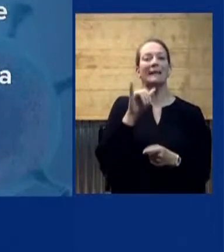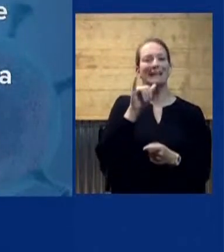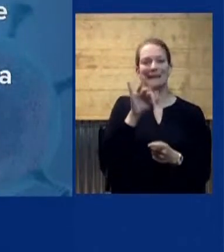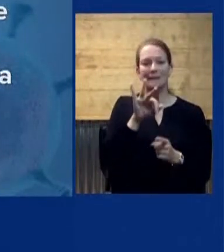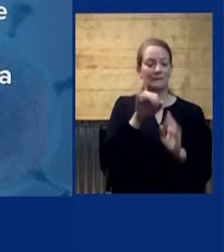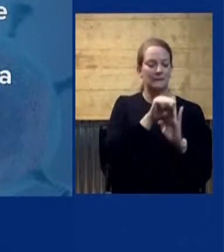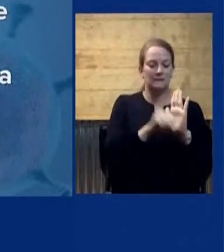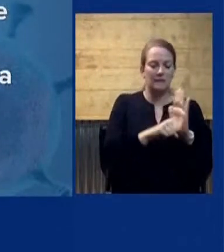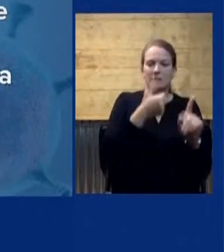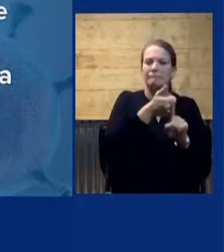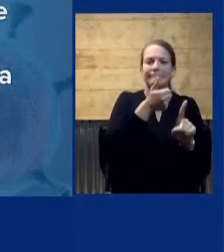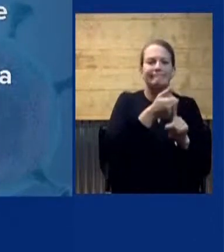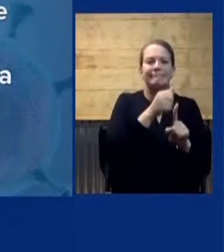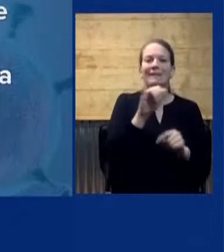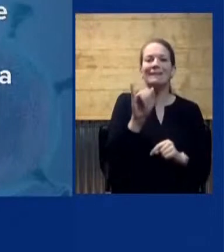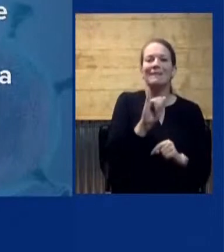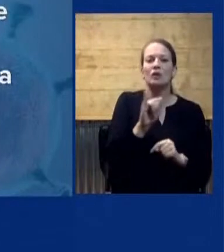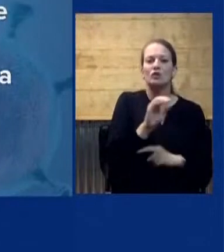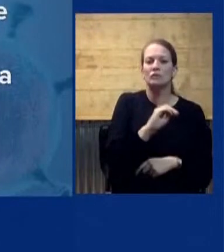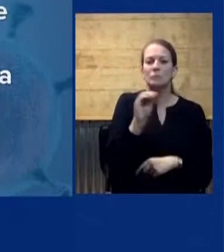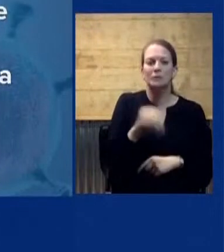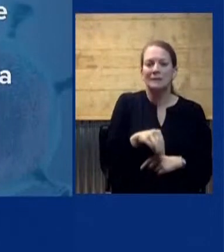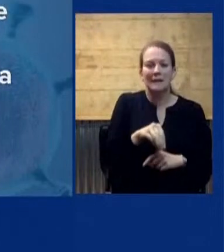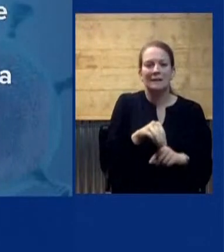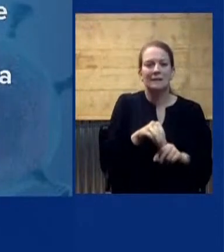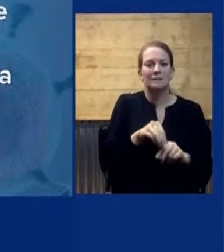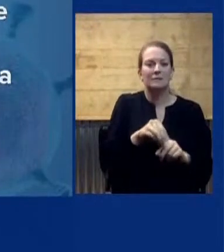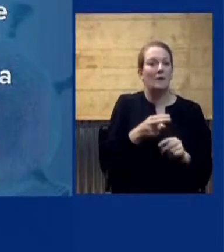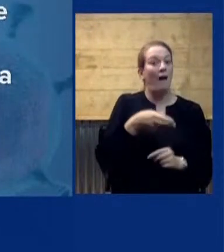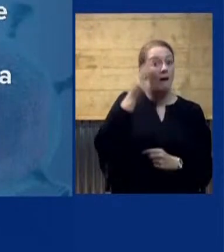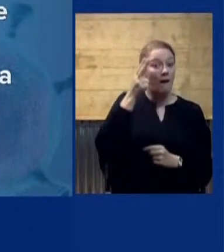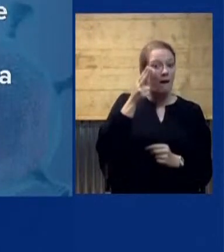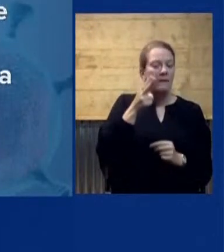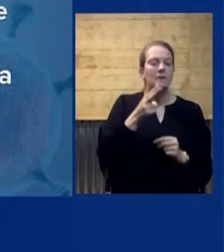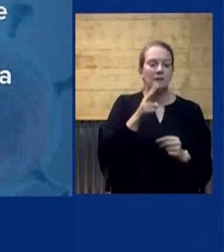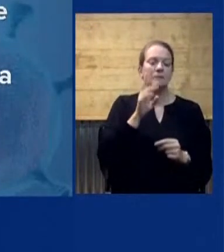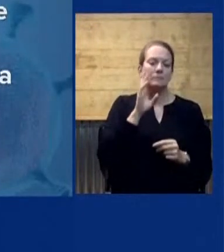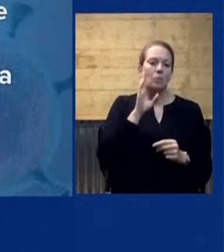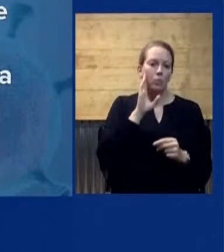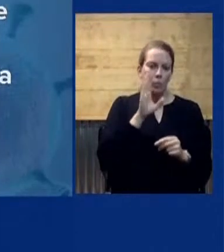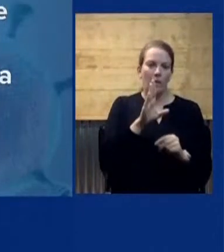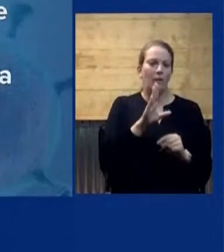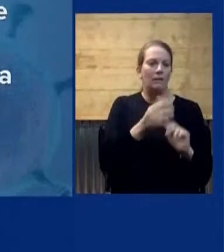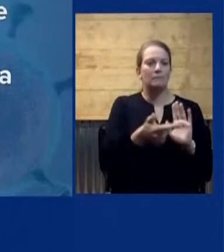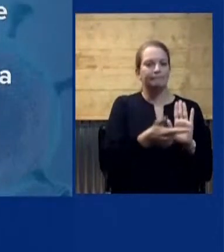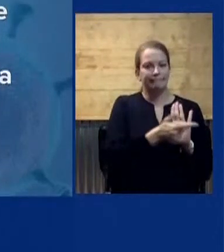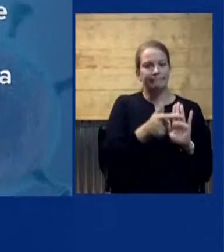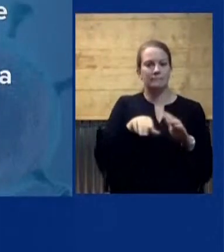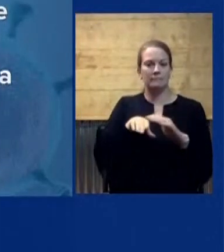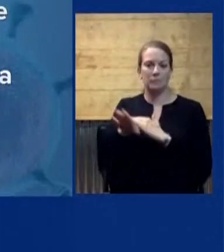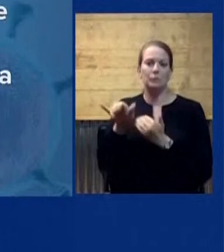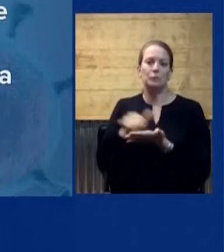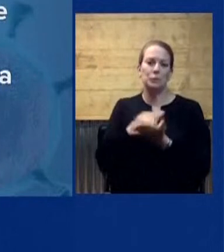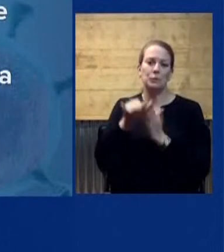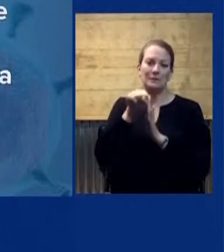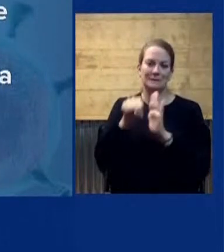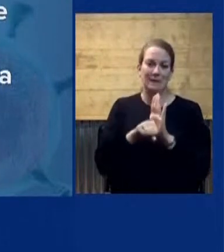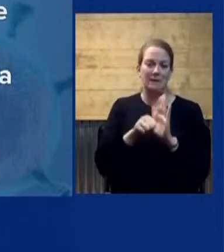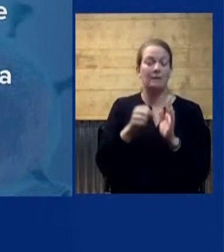rate, then it is on a quarantine list, and 3 more states are now over that